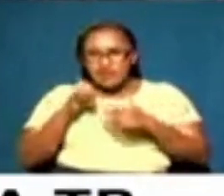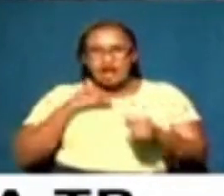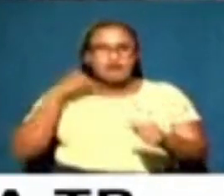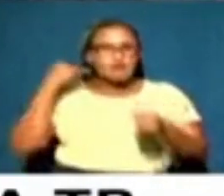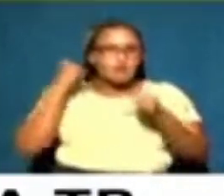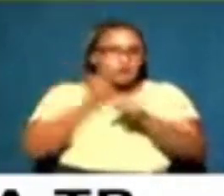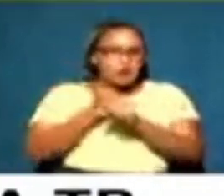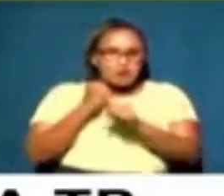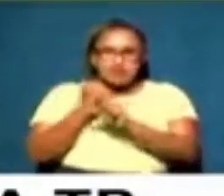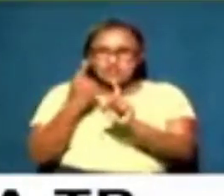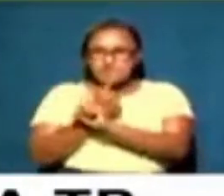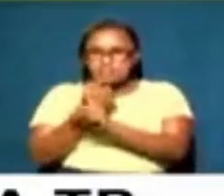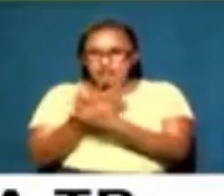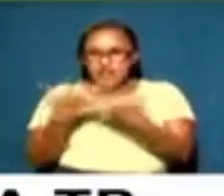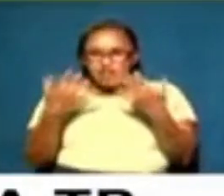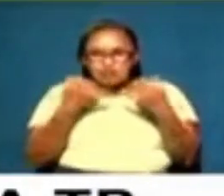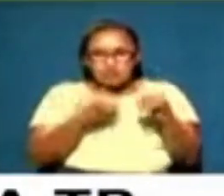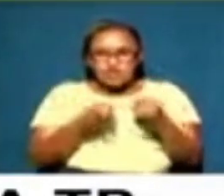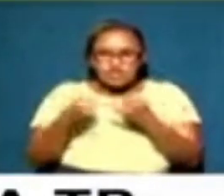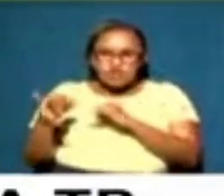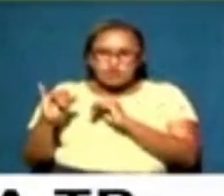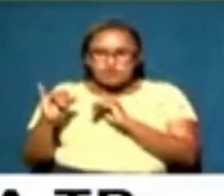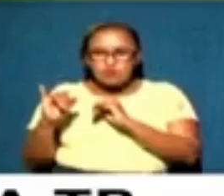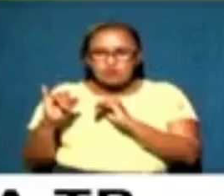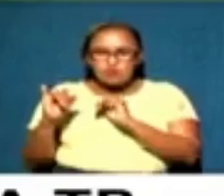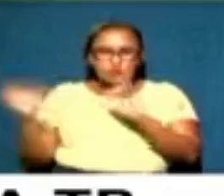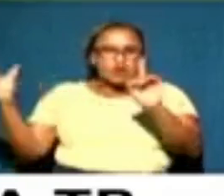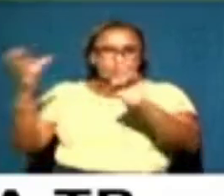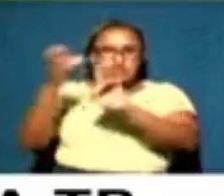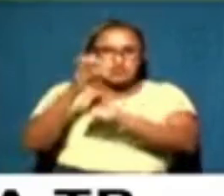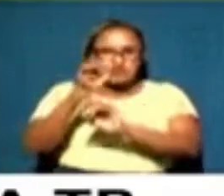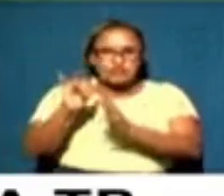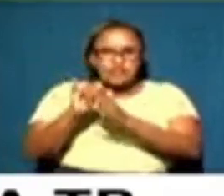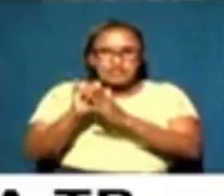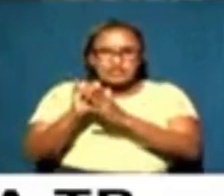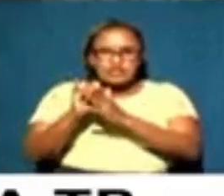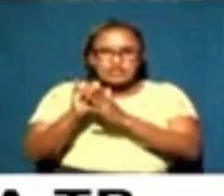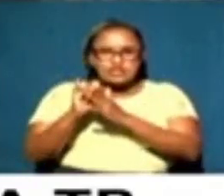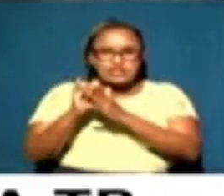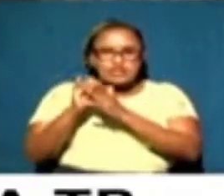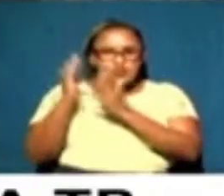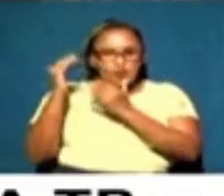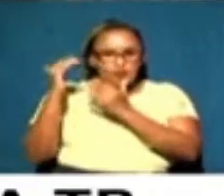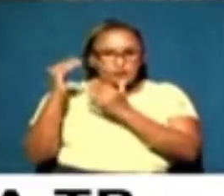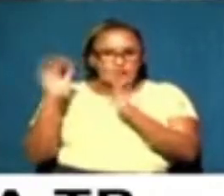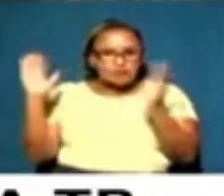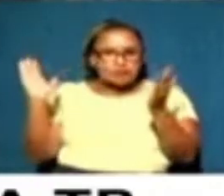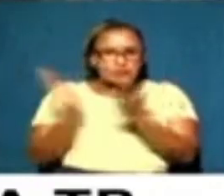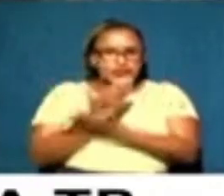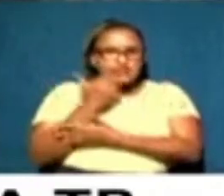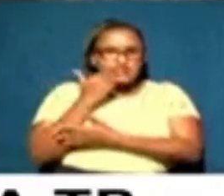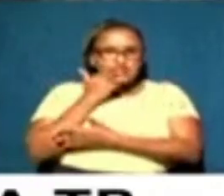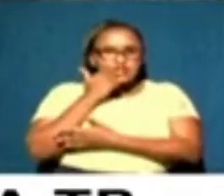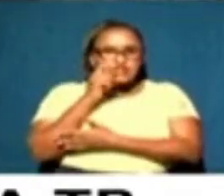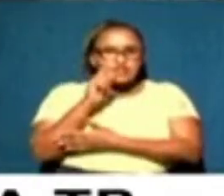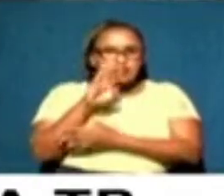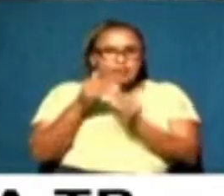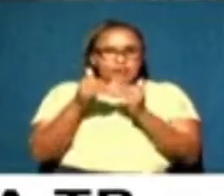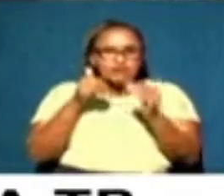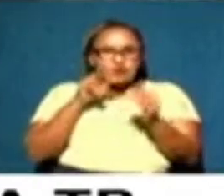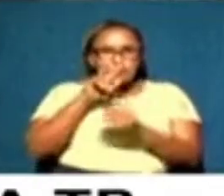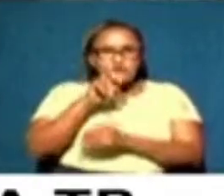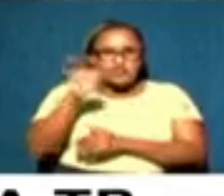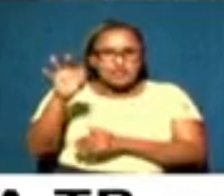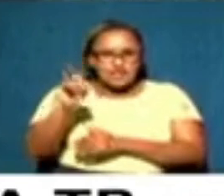makinya matiganete makugeria kukinyaniria kioneki ya kuhukia mūrimū uyu gukufuruline gugikinyiria mwaka wa girigiri na mirongo